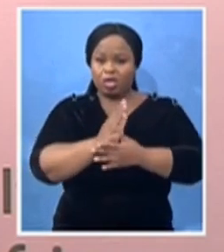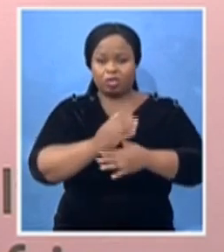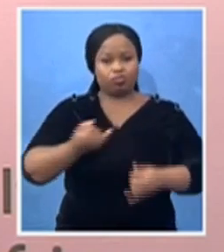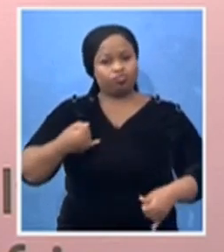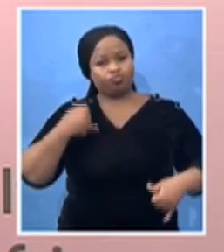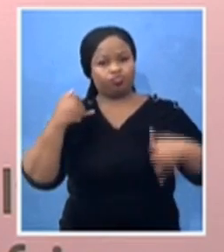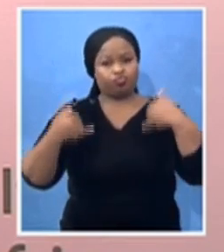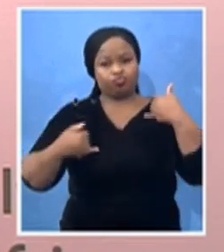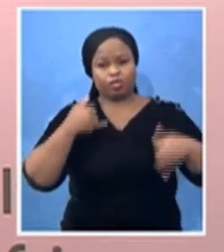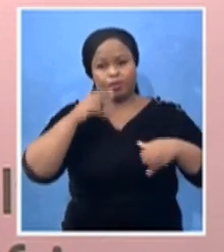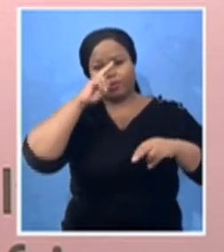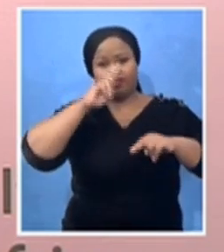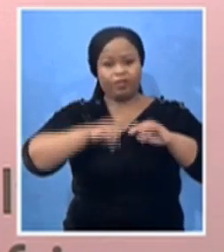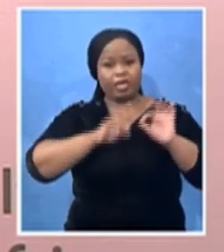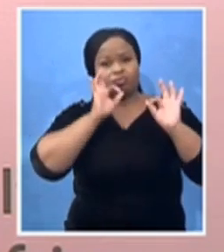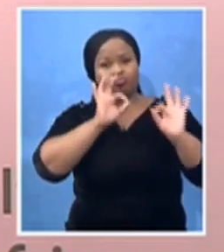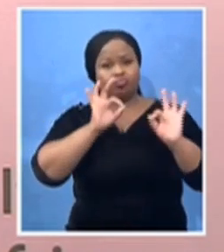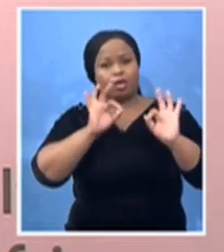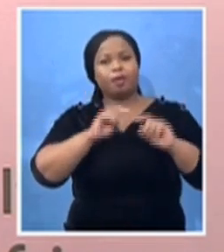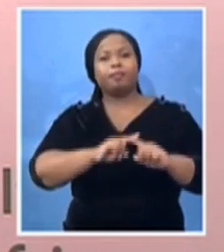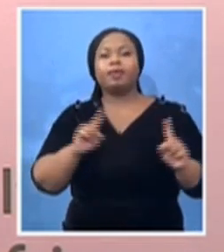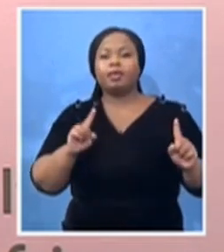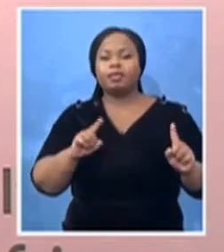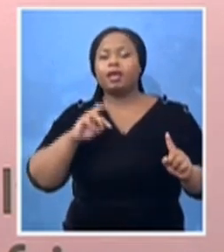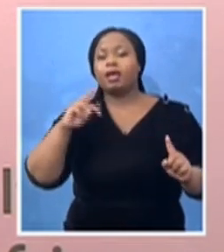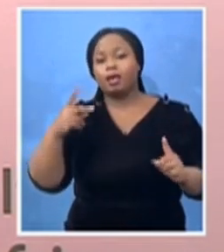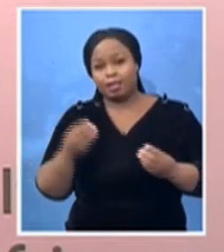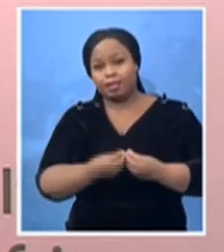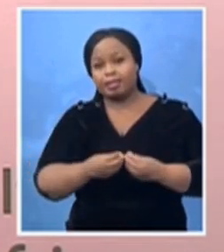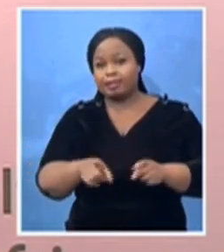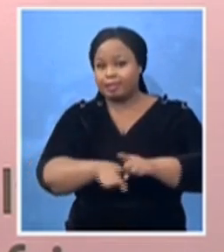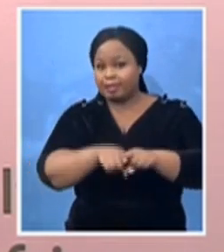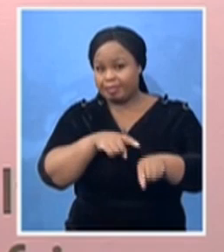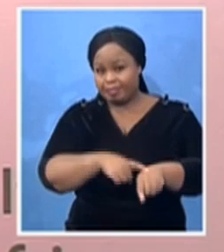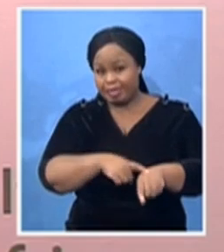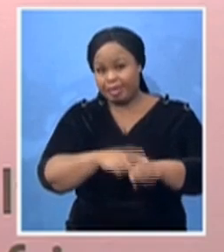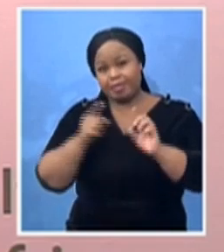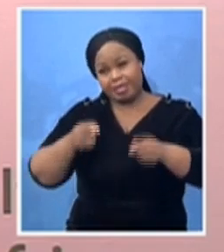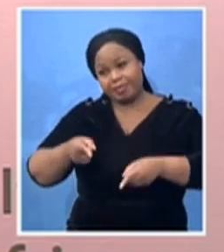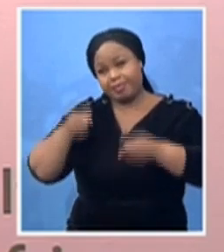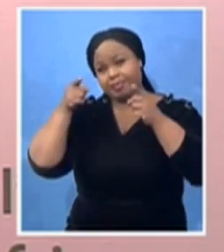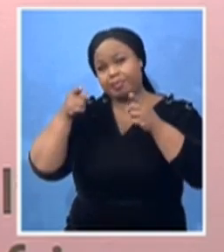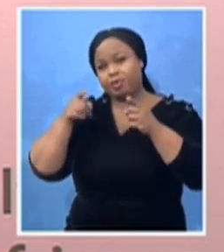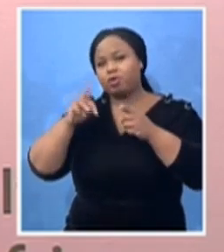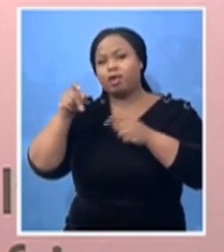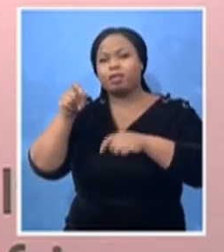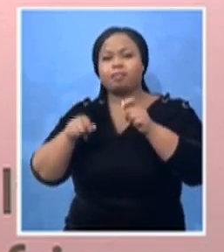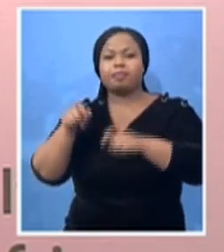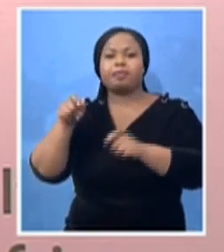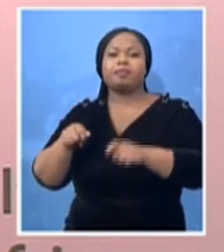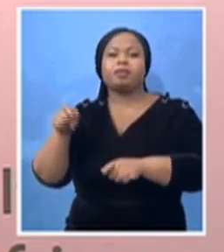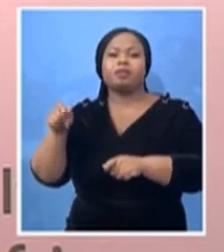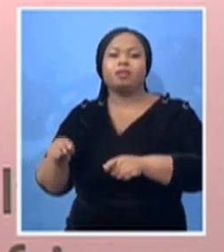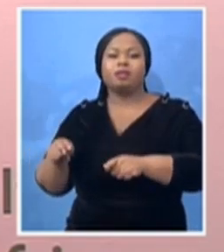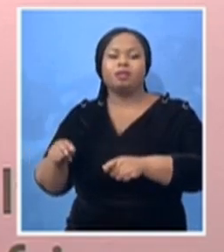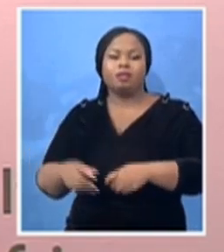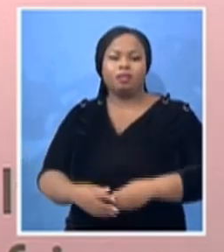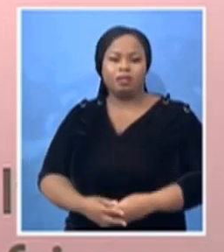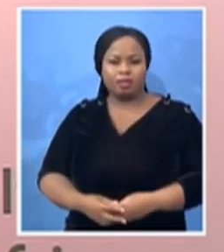which, whilst you're enjoying yourselves, could be endangering the lives of other people. And we were